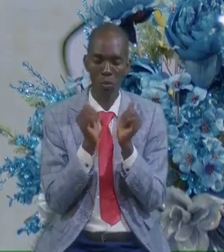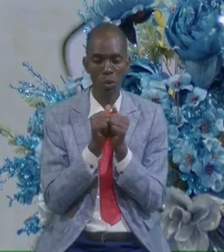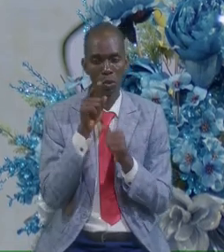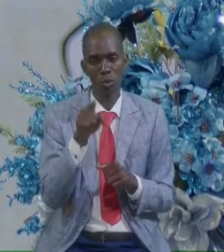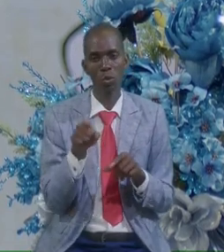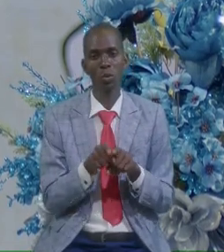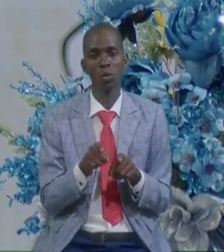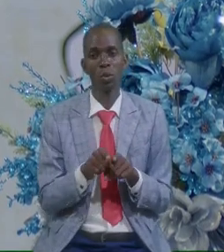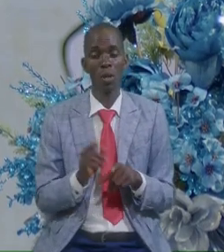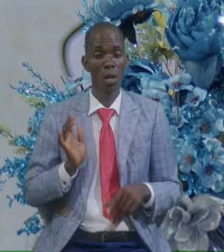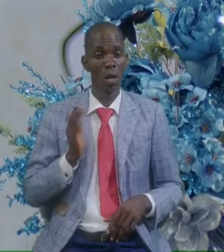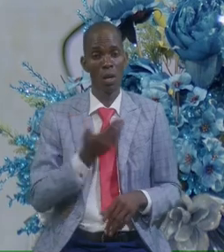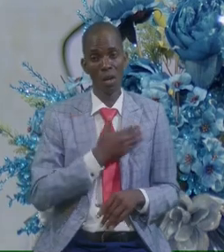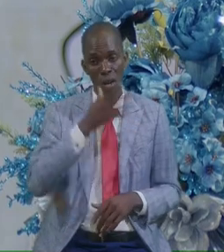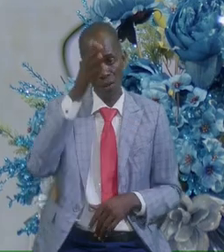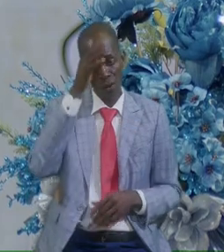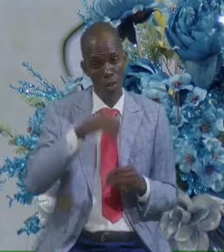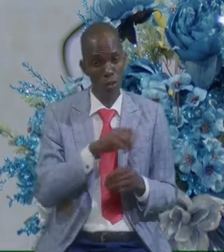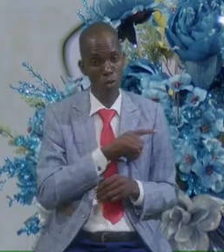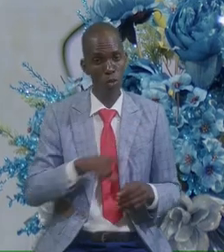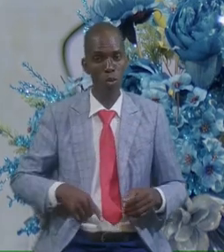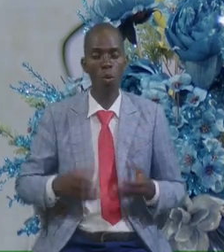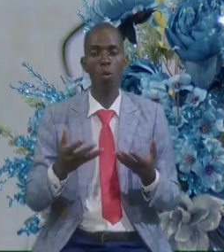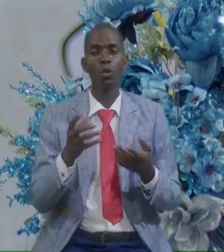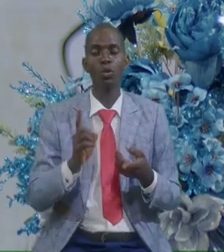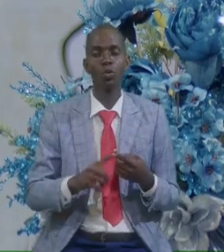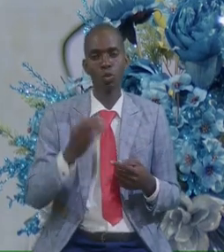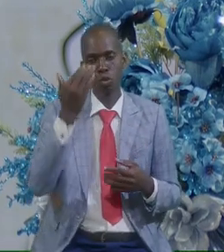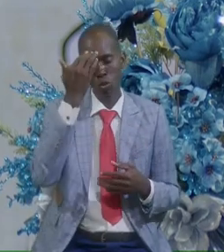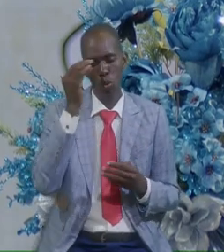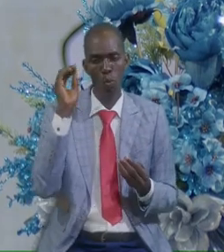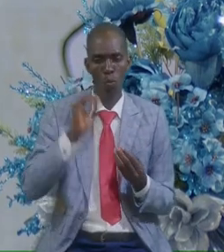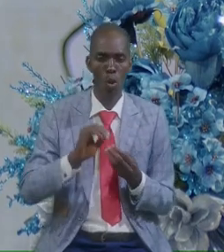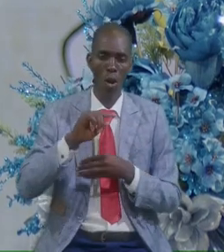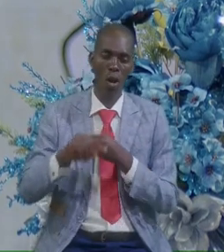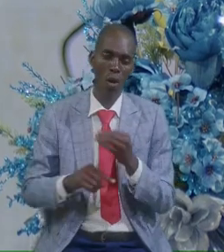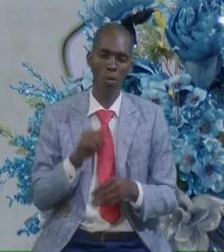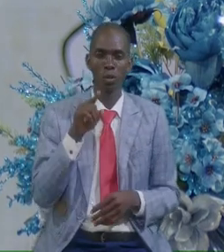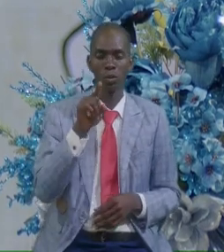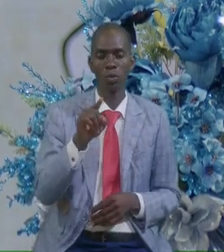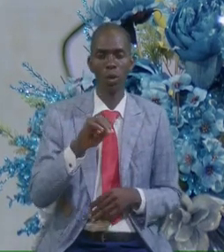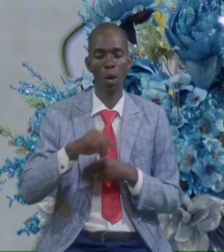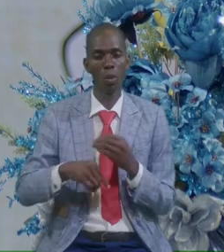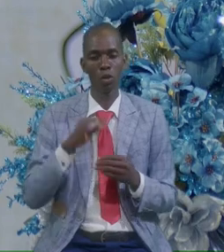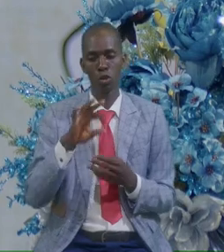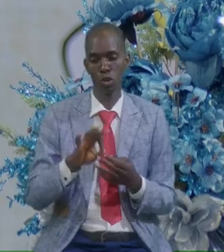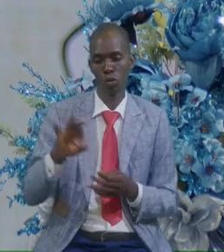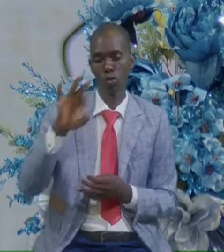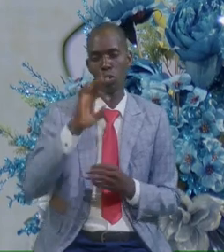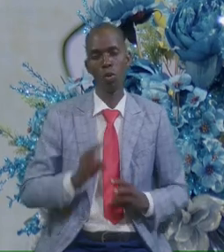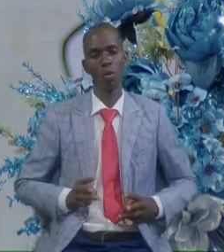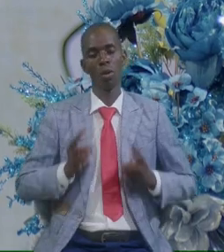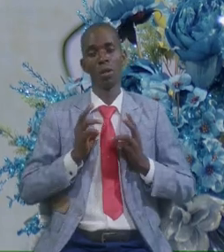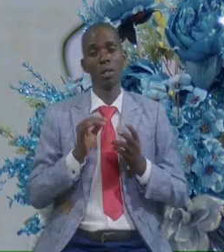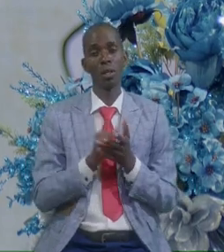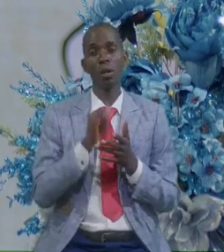GCK wants to know about your spiritual welfare. And that's why we're asking for the information. So you supply